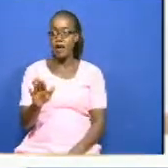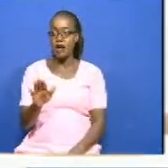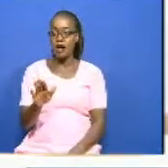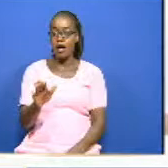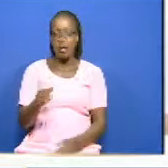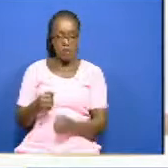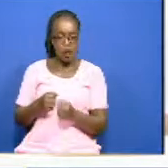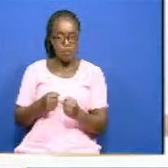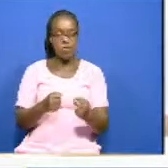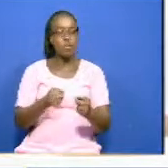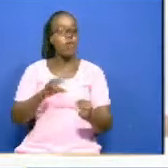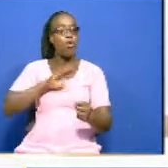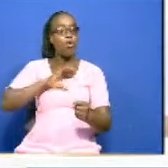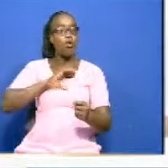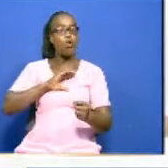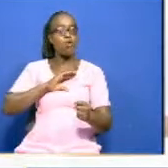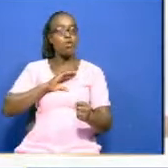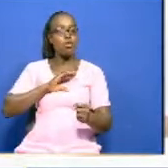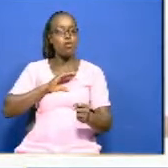able to make their own